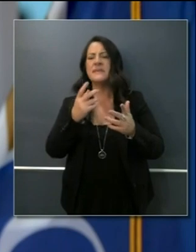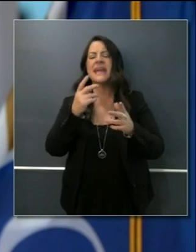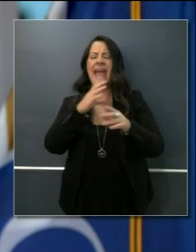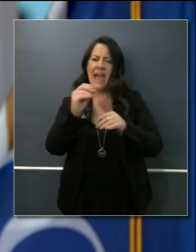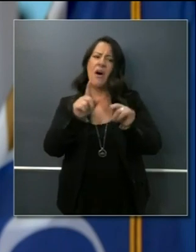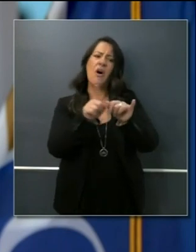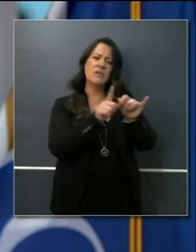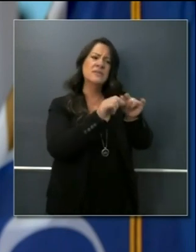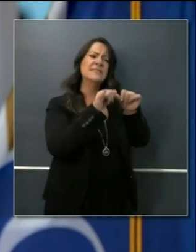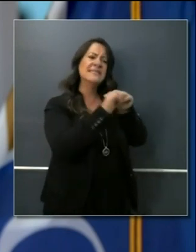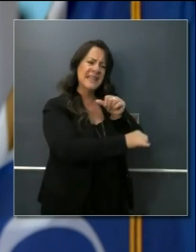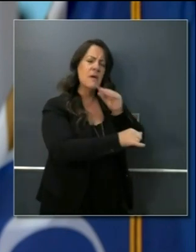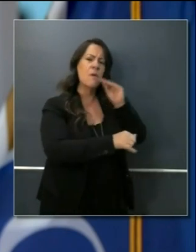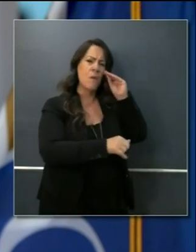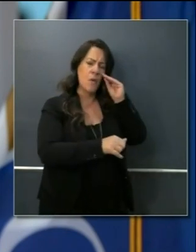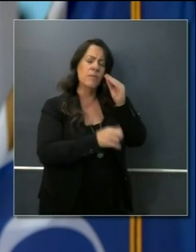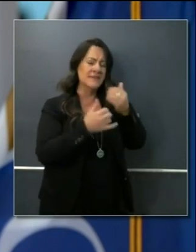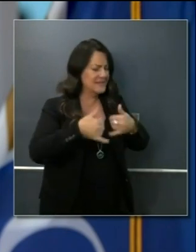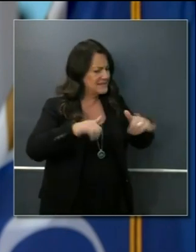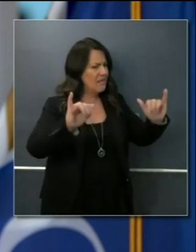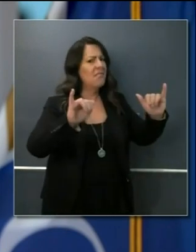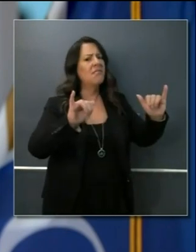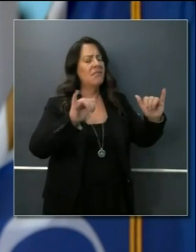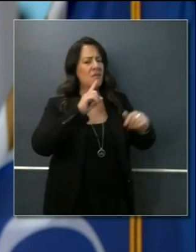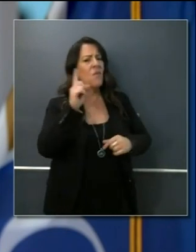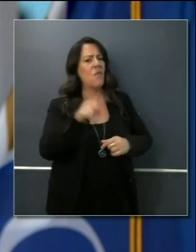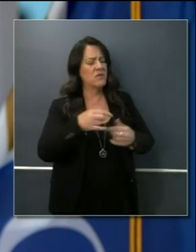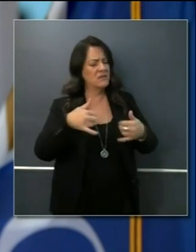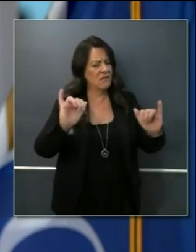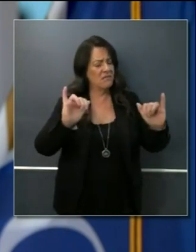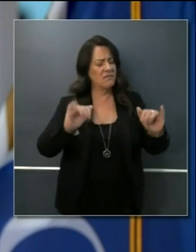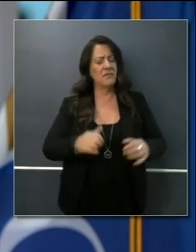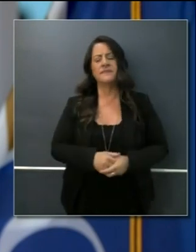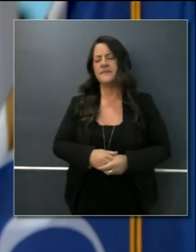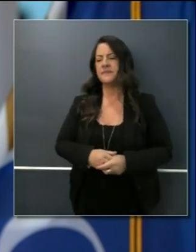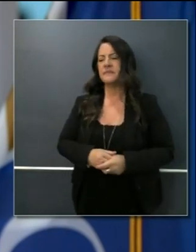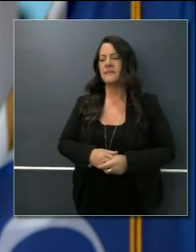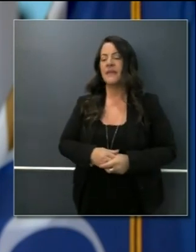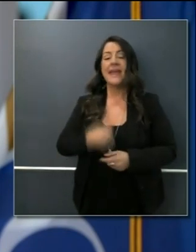stay-at-home orders. I get the data, by the way, every morning. We have a dashboard that's provided on